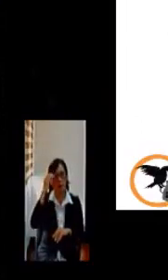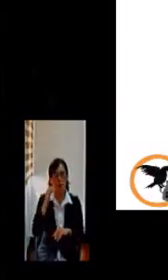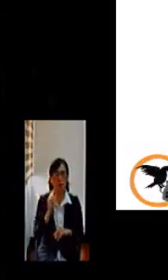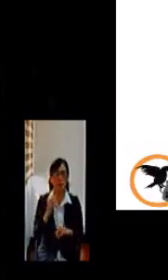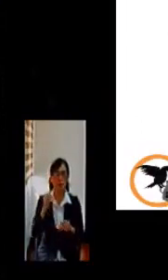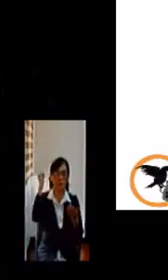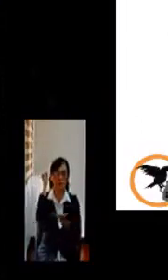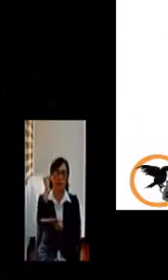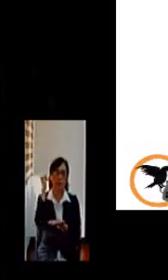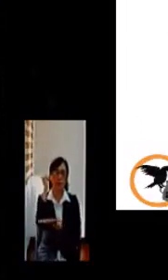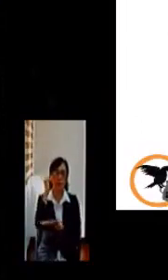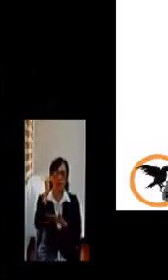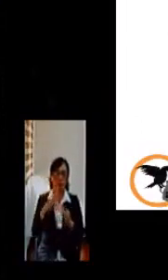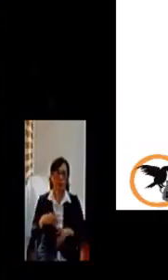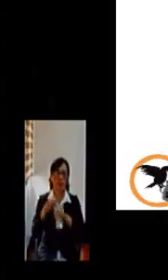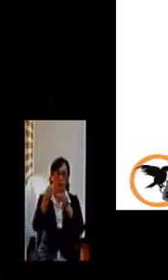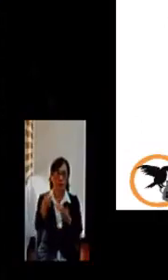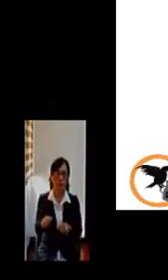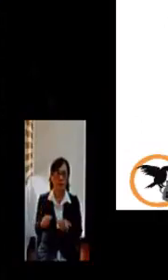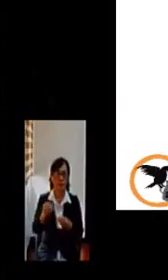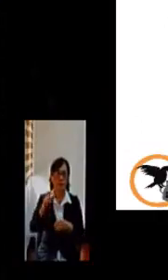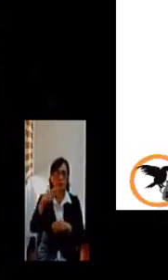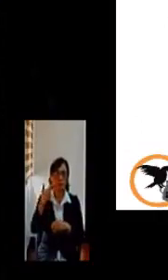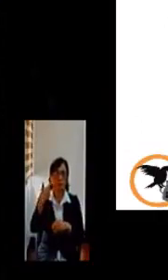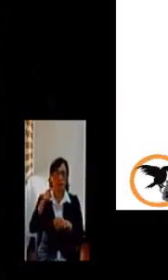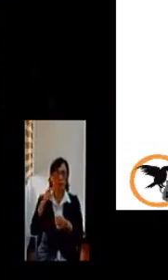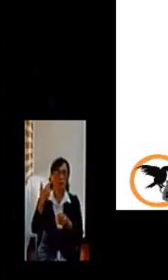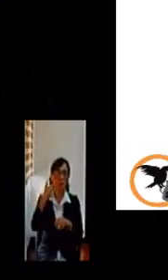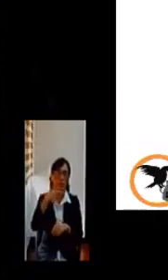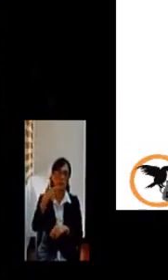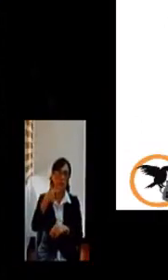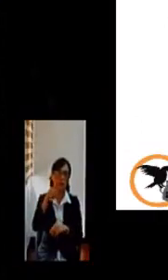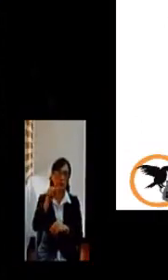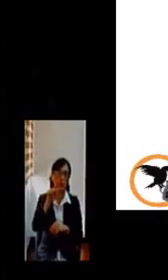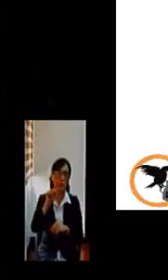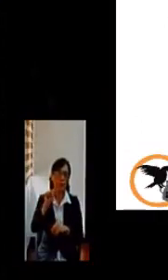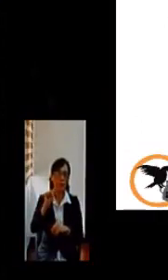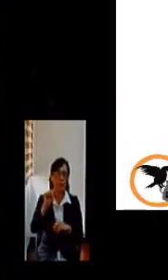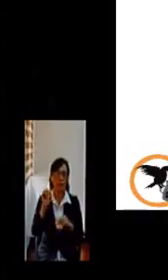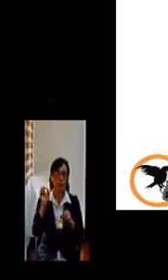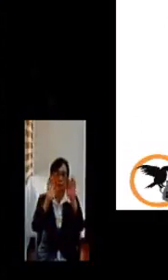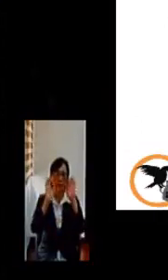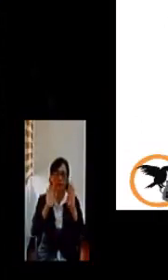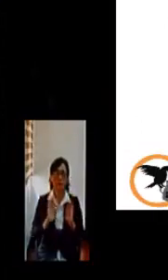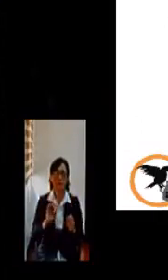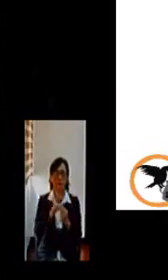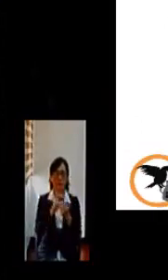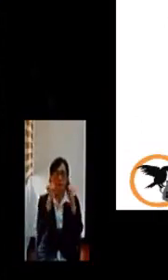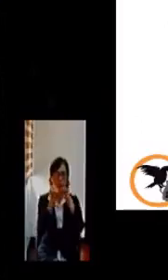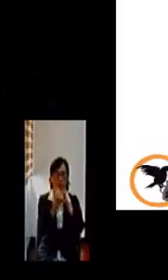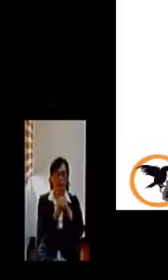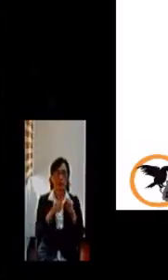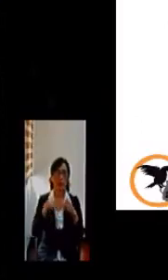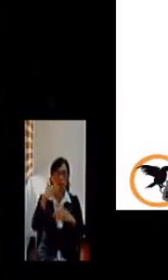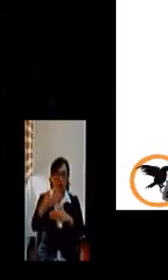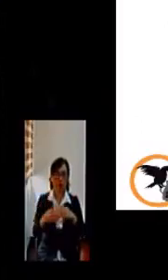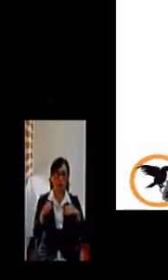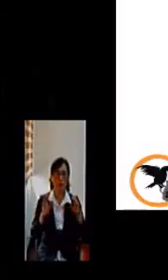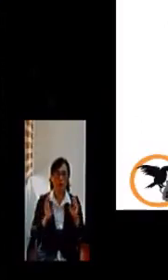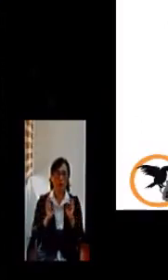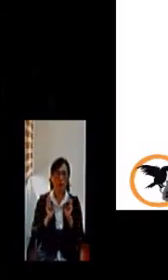deforestation contributes to the greenhouse gases, hence climate change. And the next whammy would be that